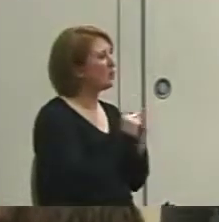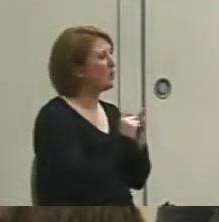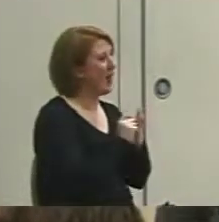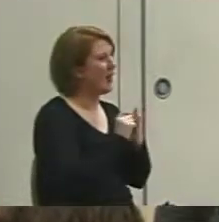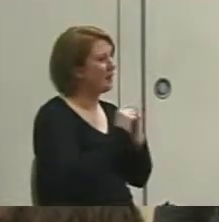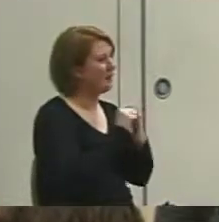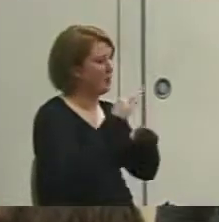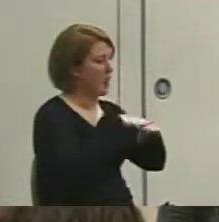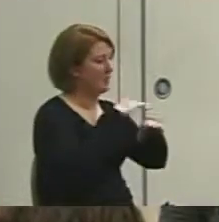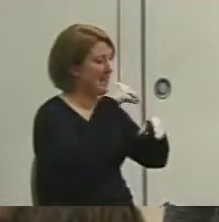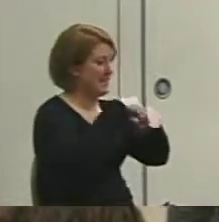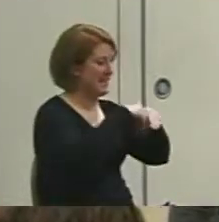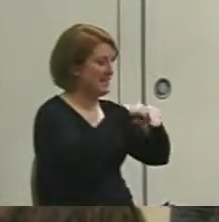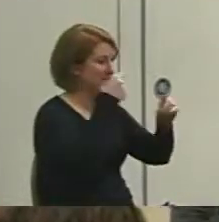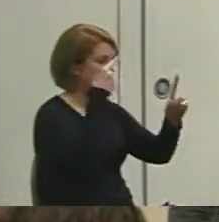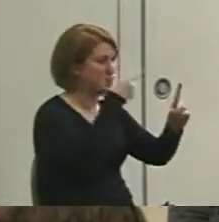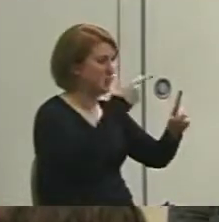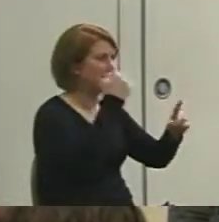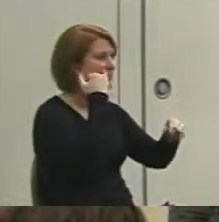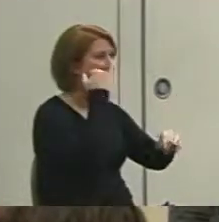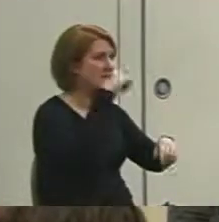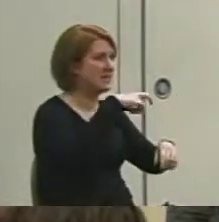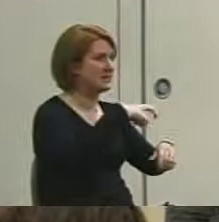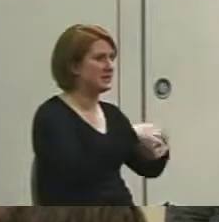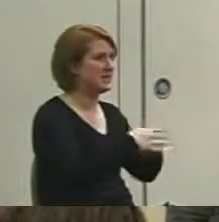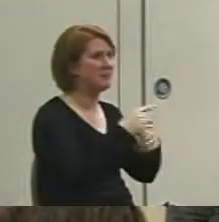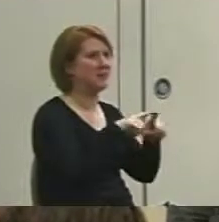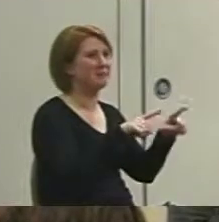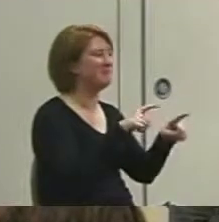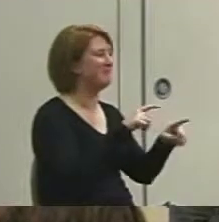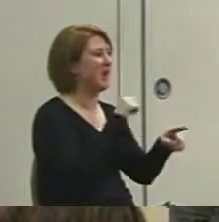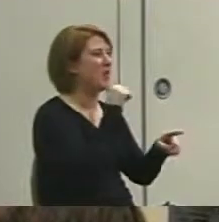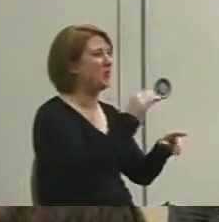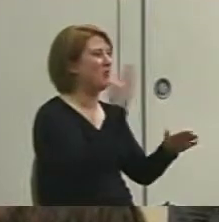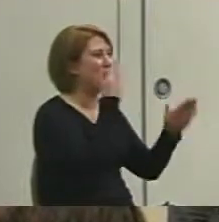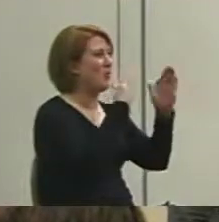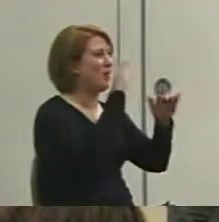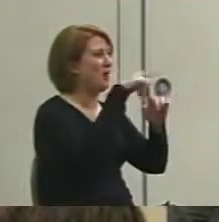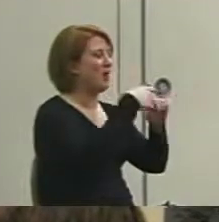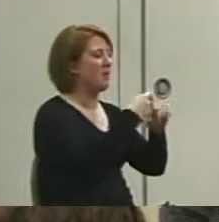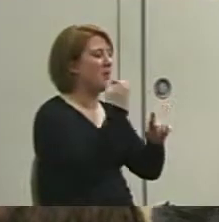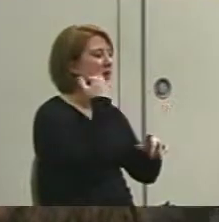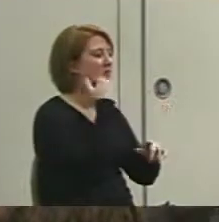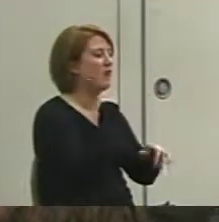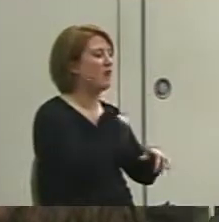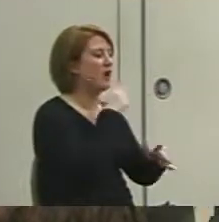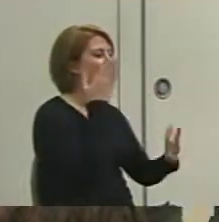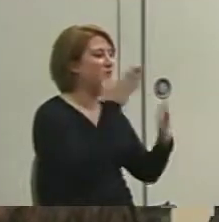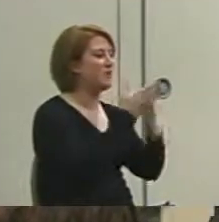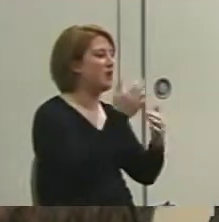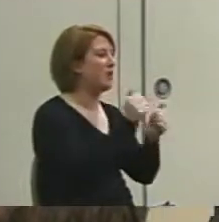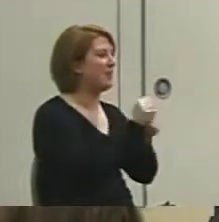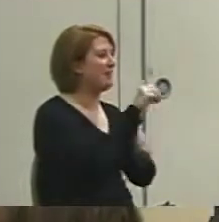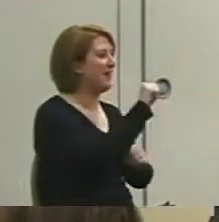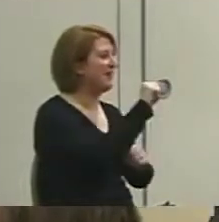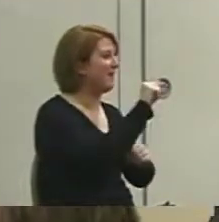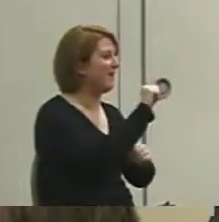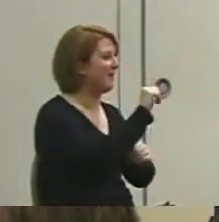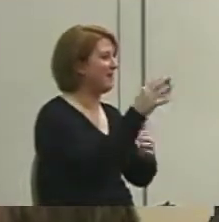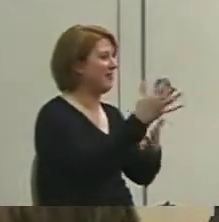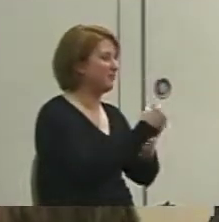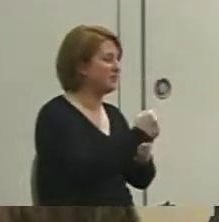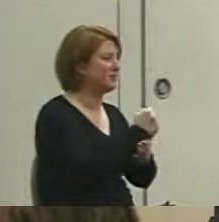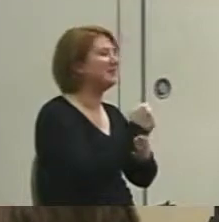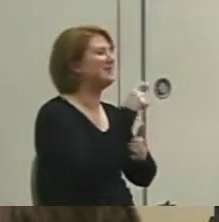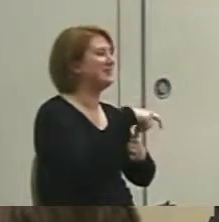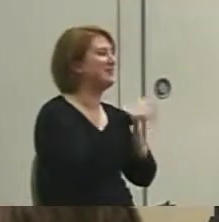prompts right in as part of the objective if you think it's necessary. But I wouldn't worry about are we interfering with data collection. I would worry about, are we